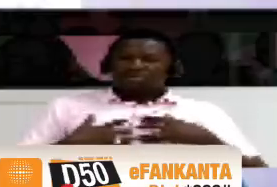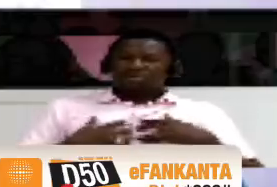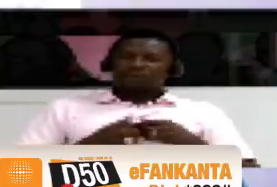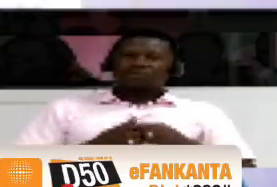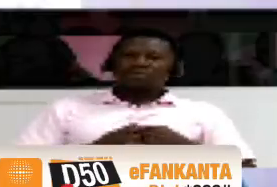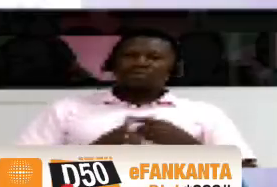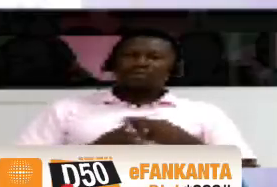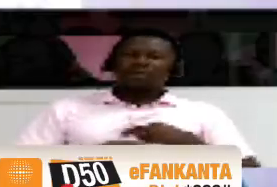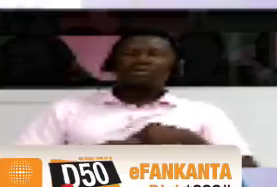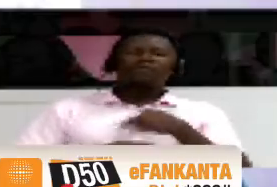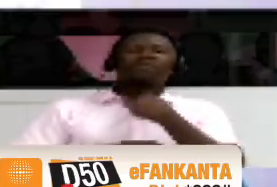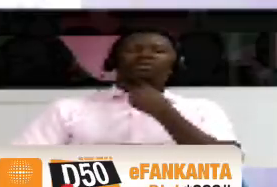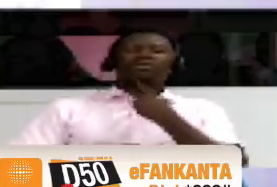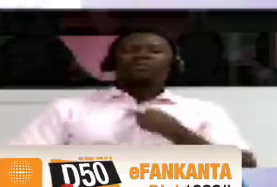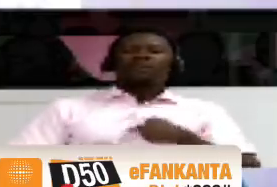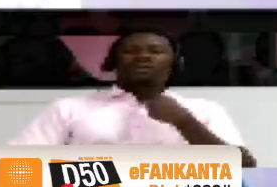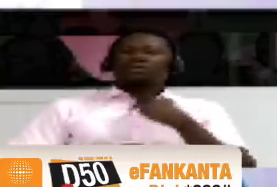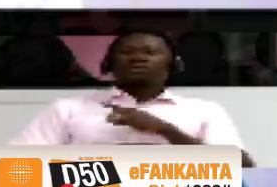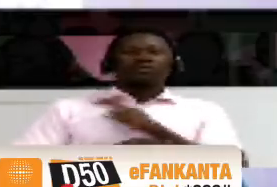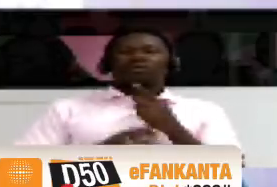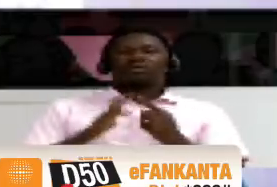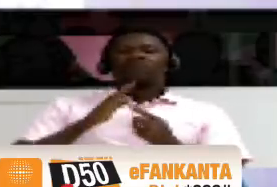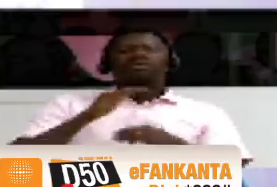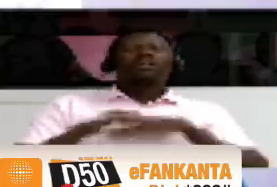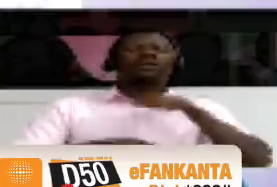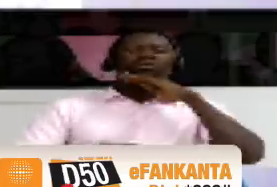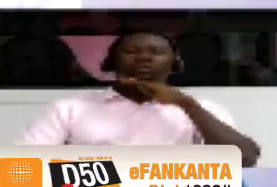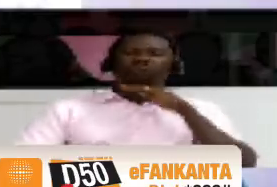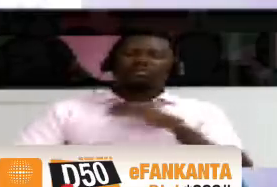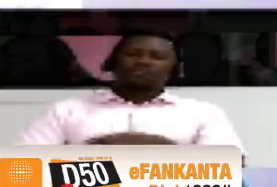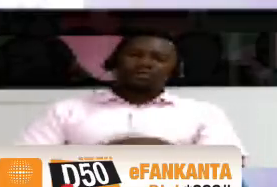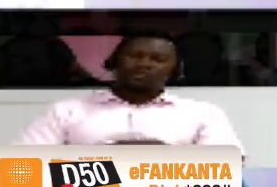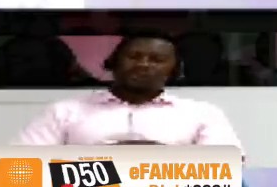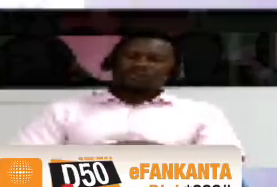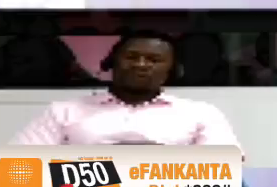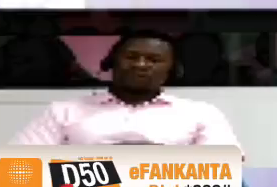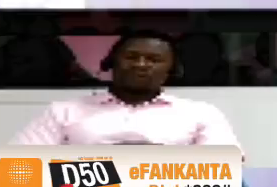acute respiratory insufficiency, hepatic